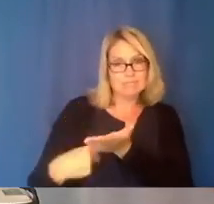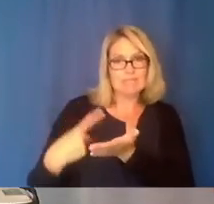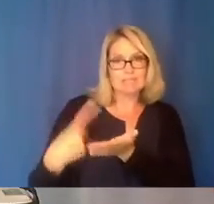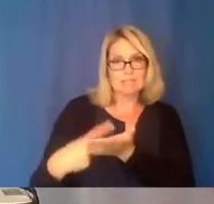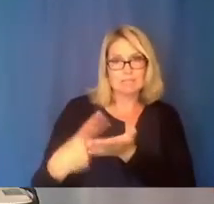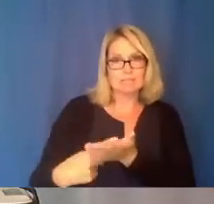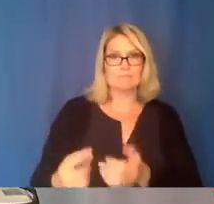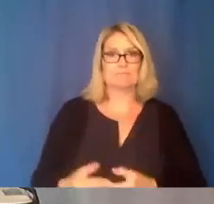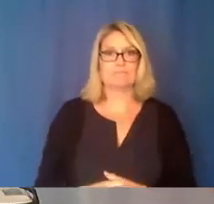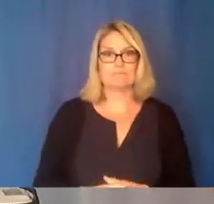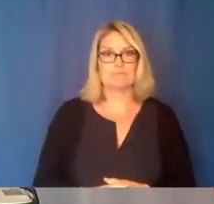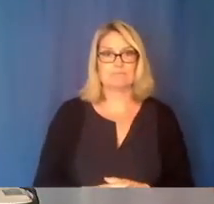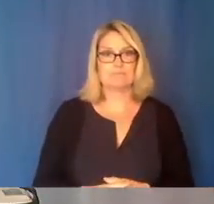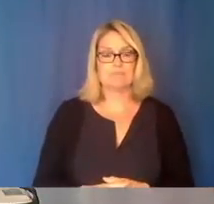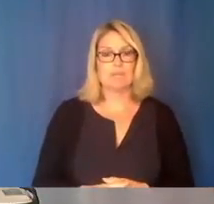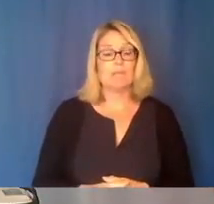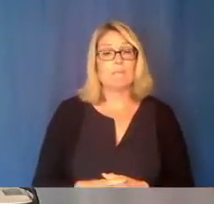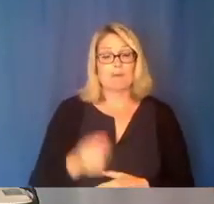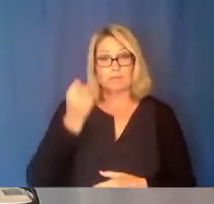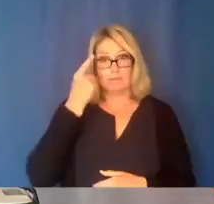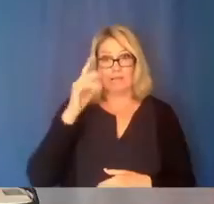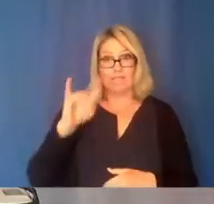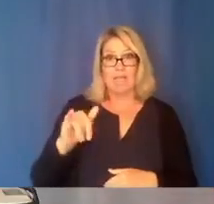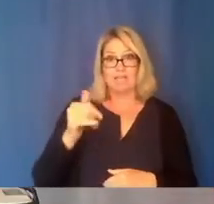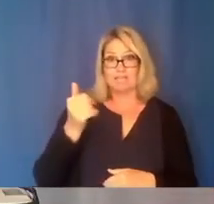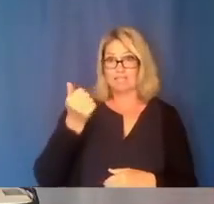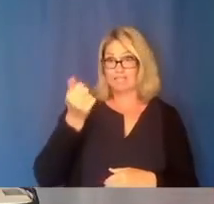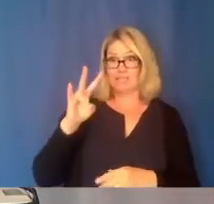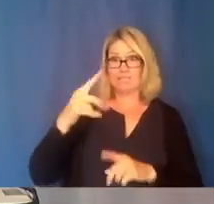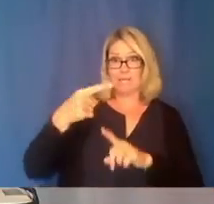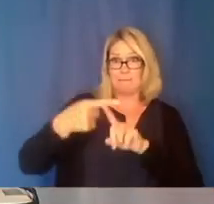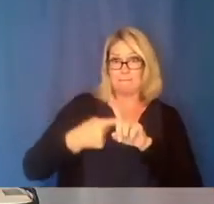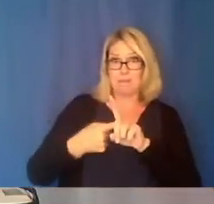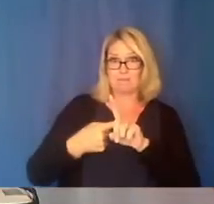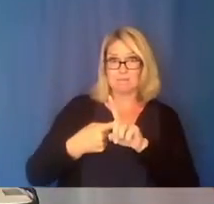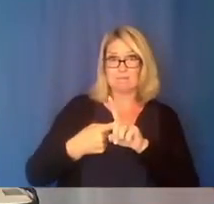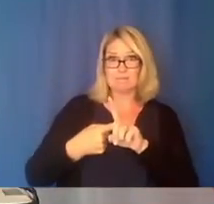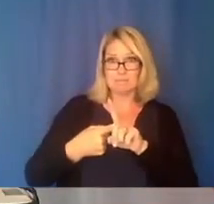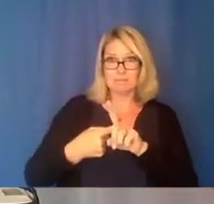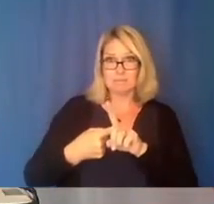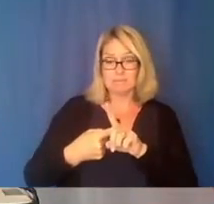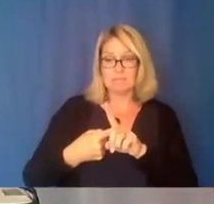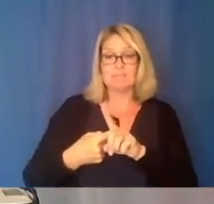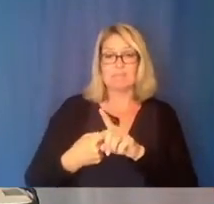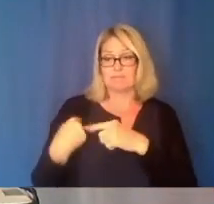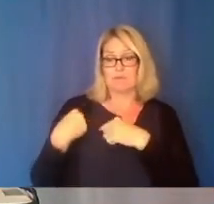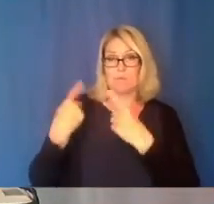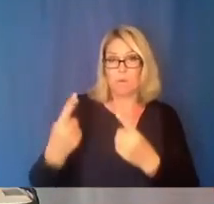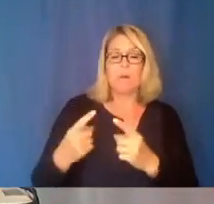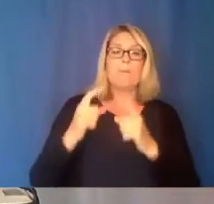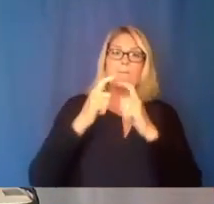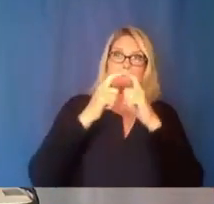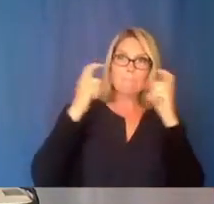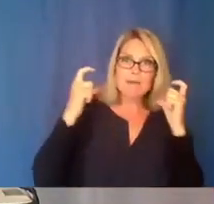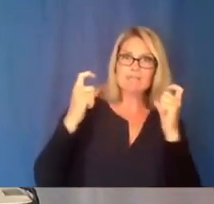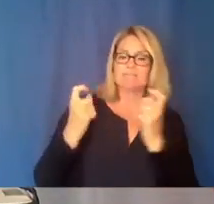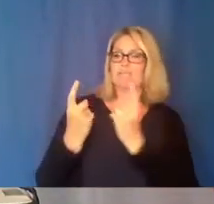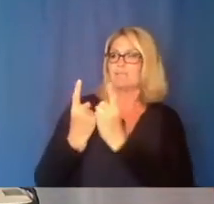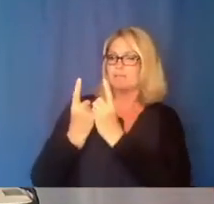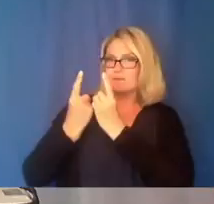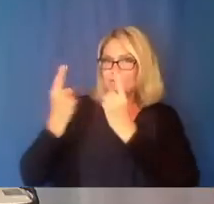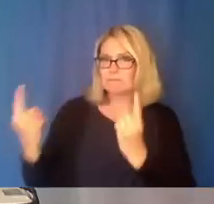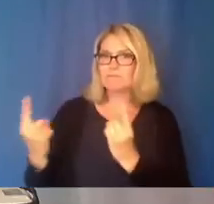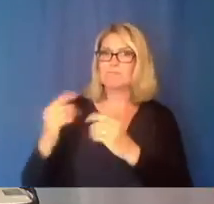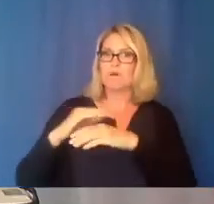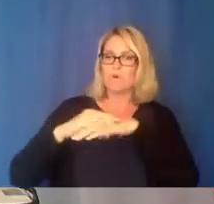to look at the evidence of the last 17 months in terms of not just masking, but all of the public health measures that we have